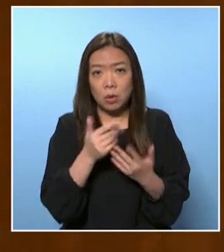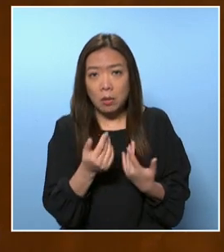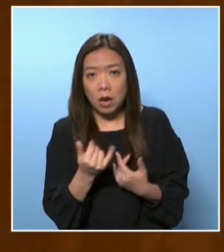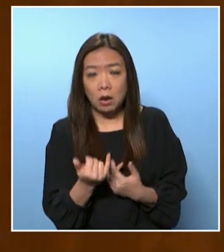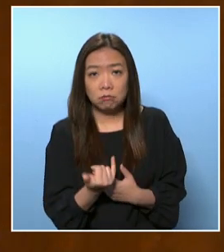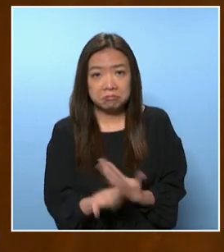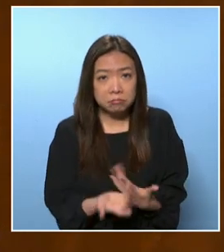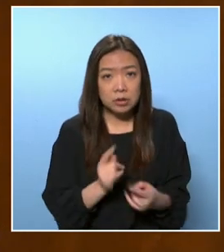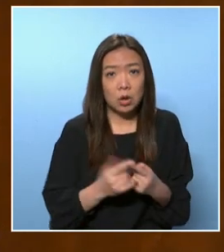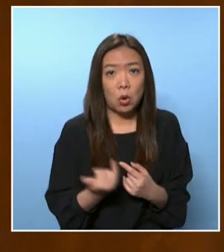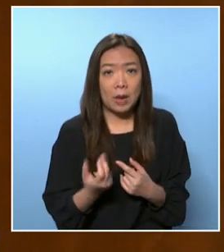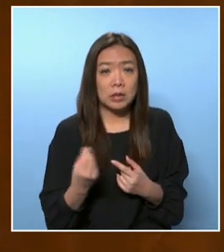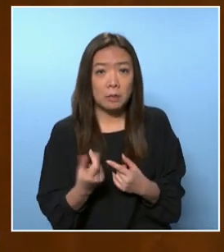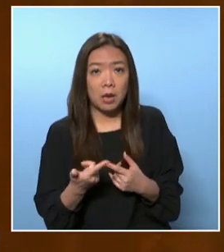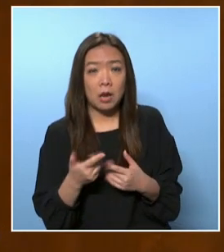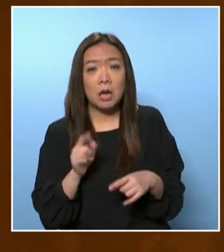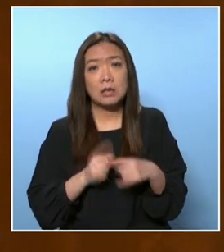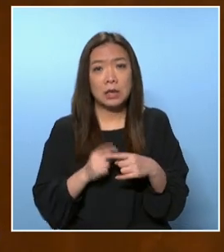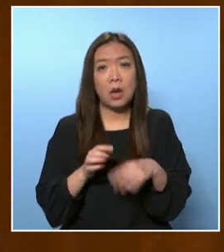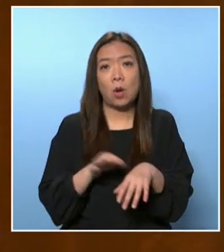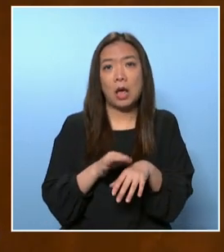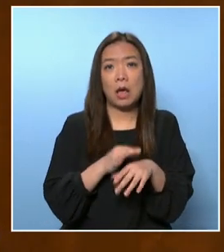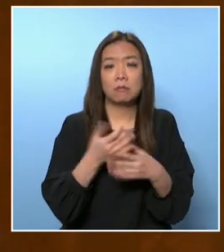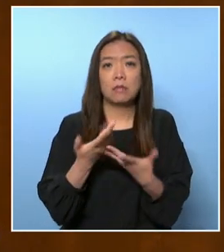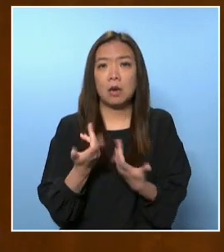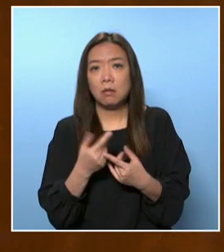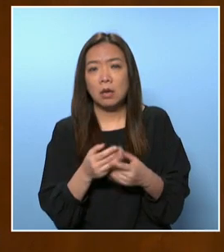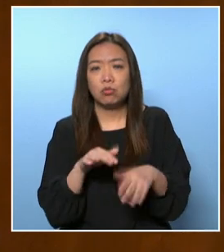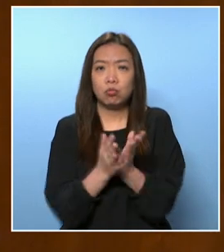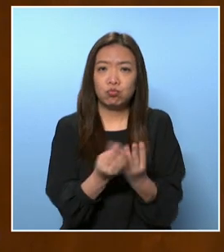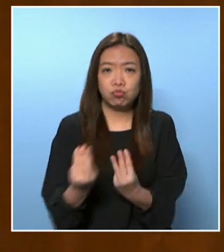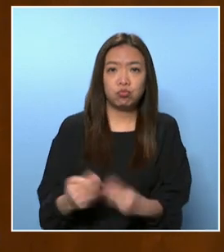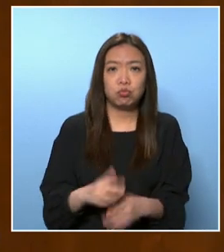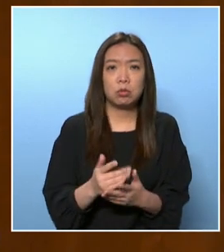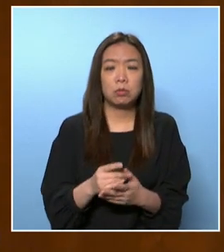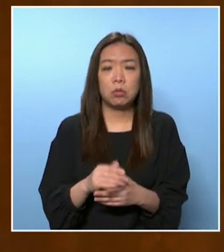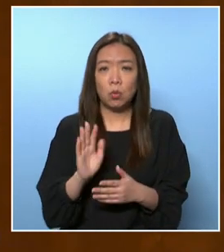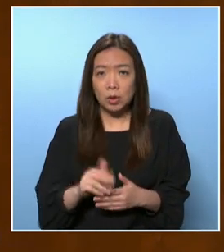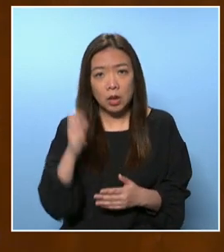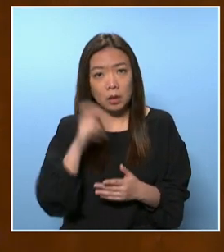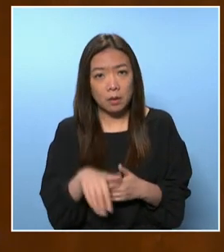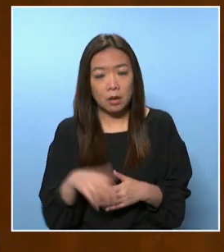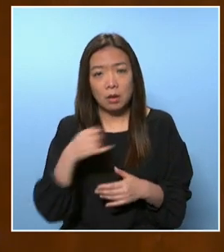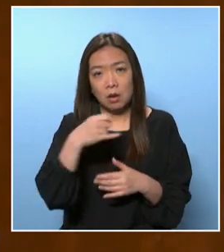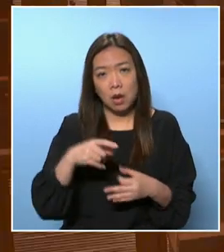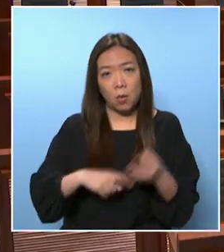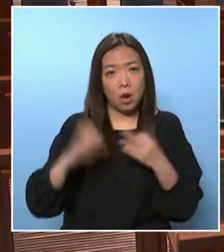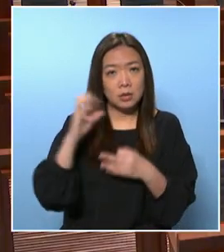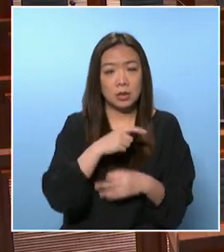If patients receive these surgeries in a private sector, perhaps it will take some $100,000. I'm sure it will